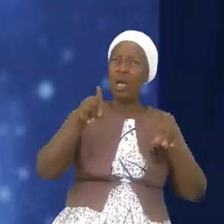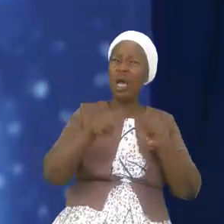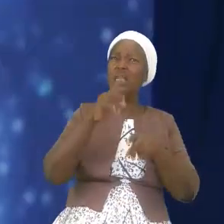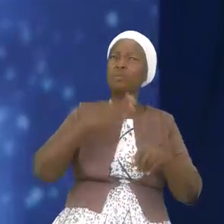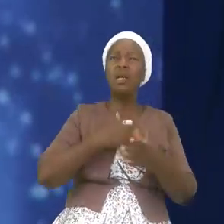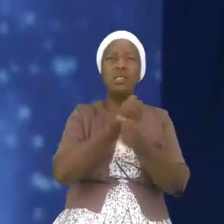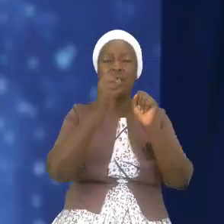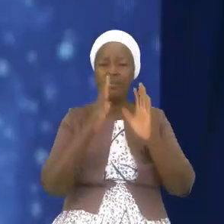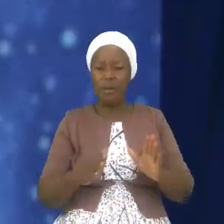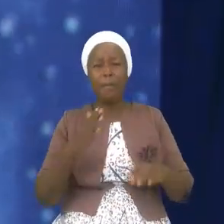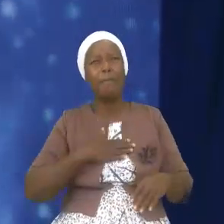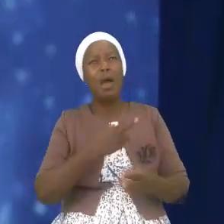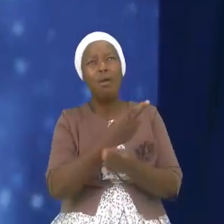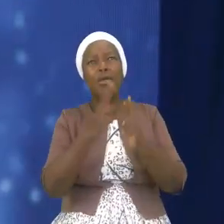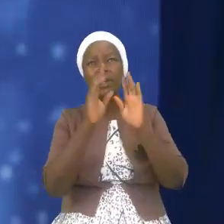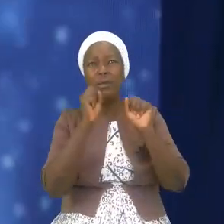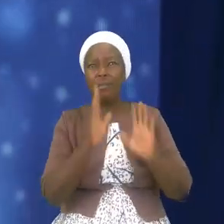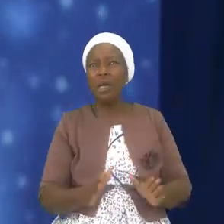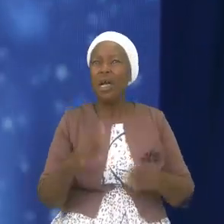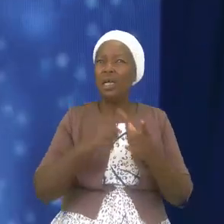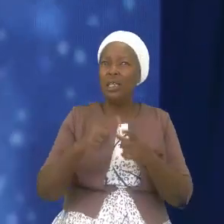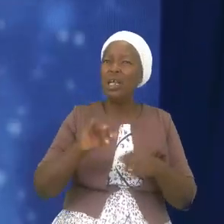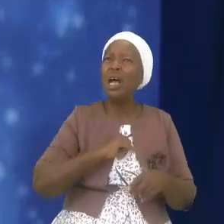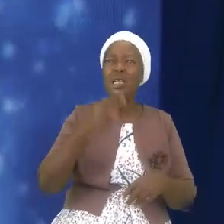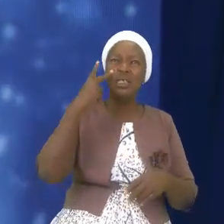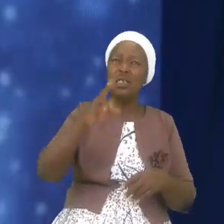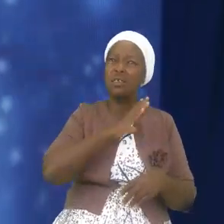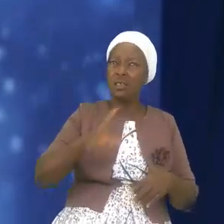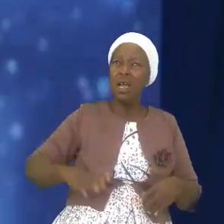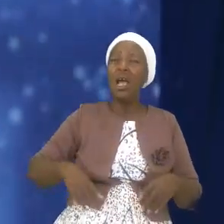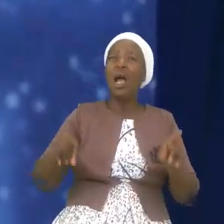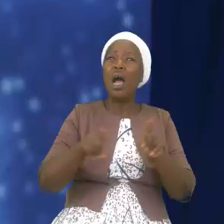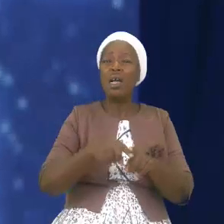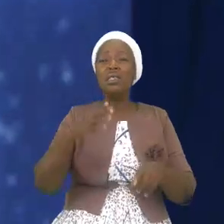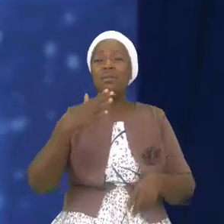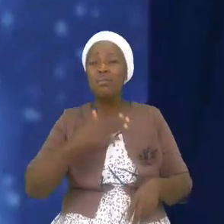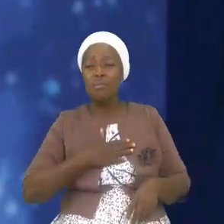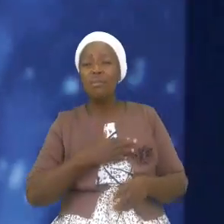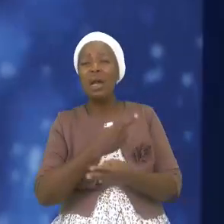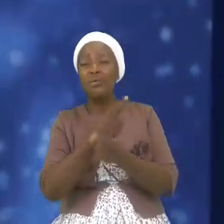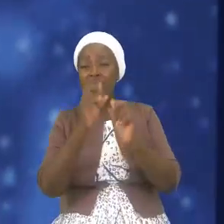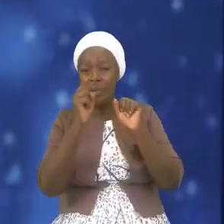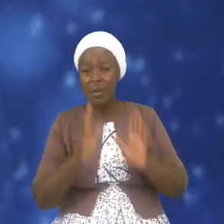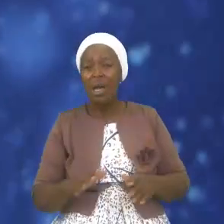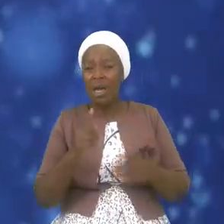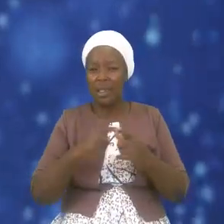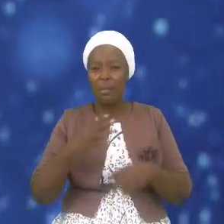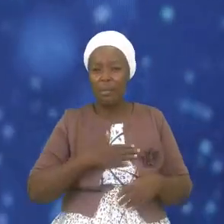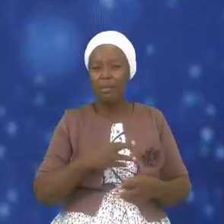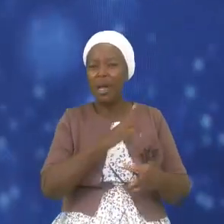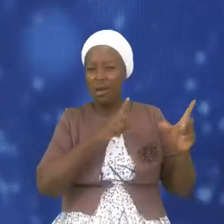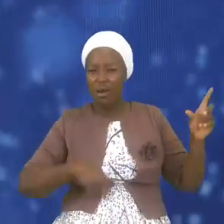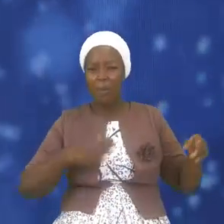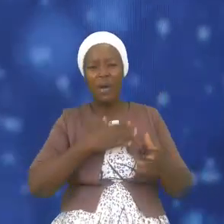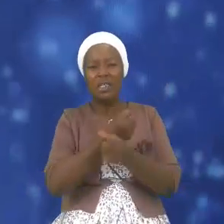Christ as my Redeemer and my Lord and my Savior, and the Holy Spirit as my